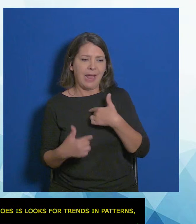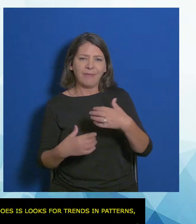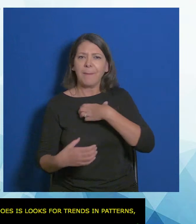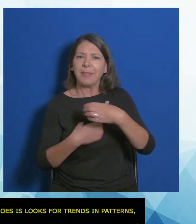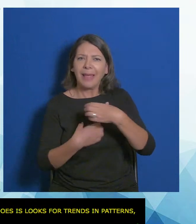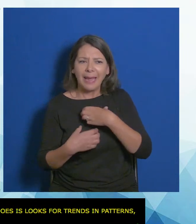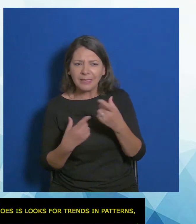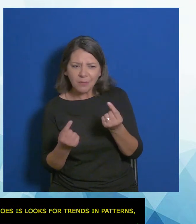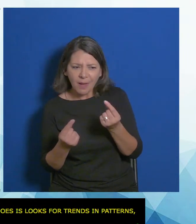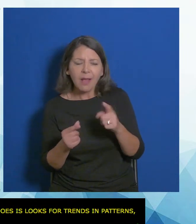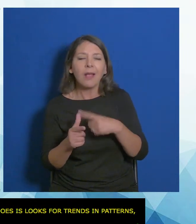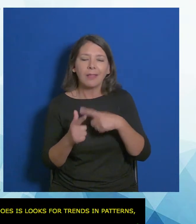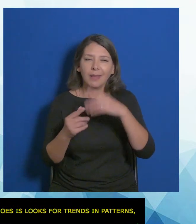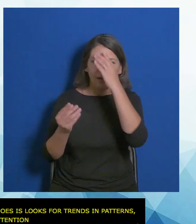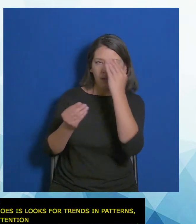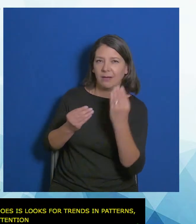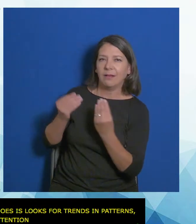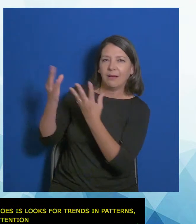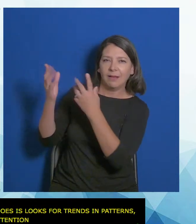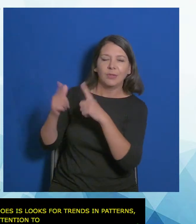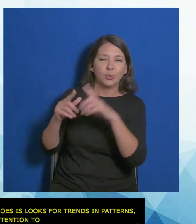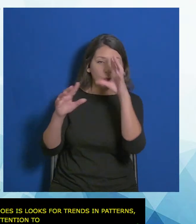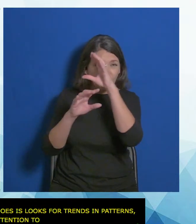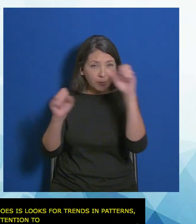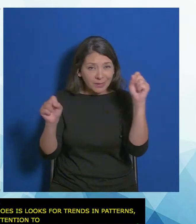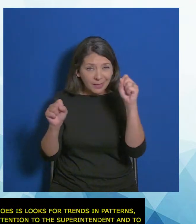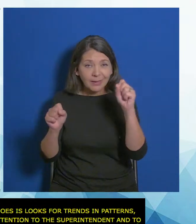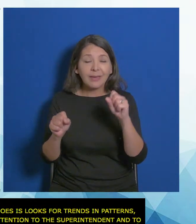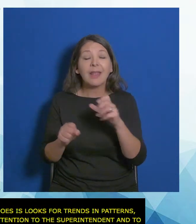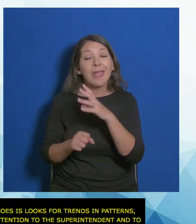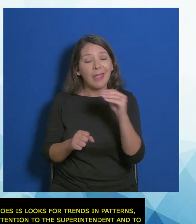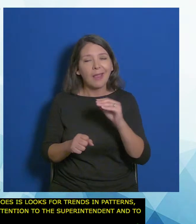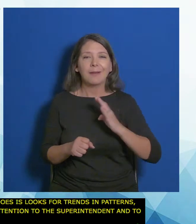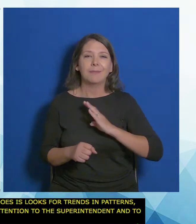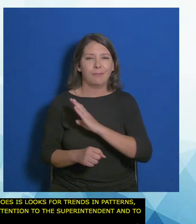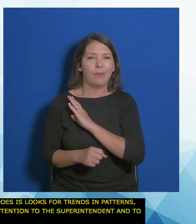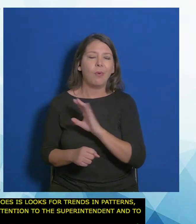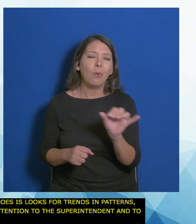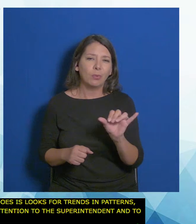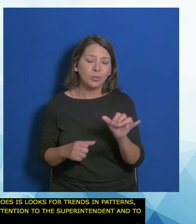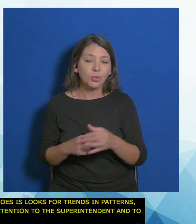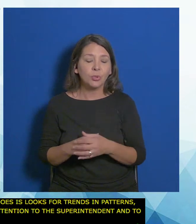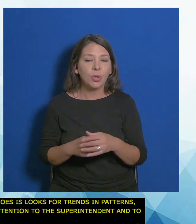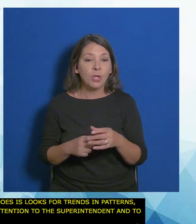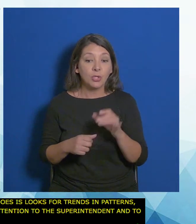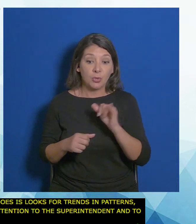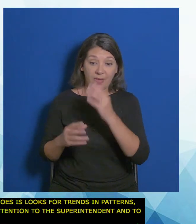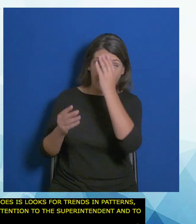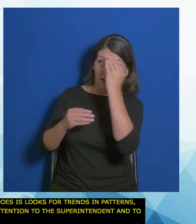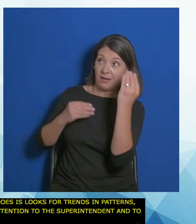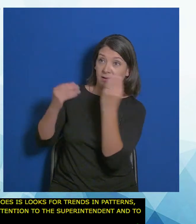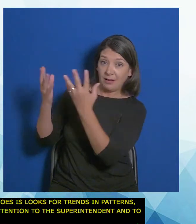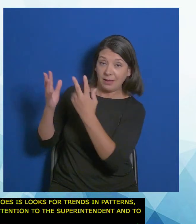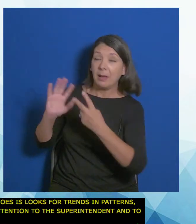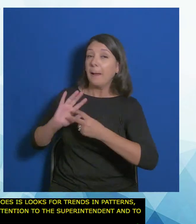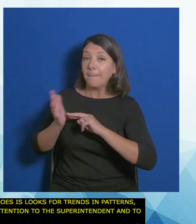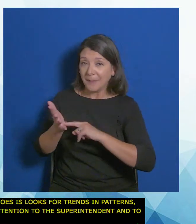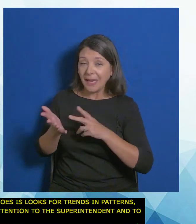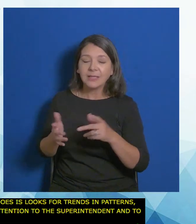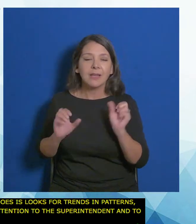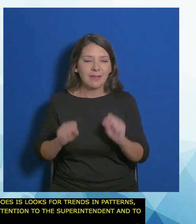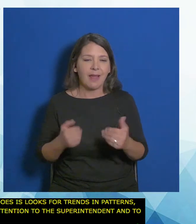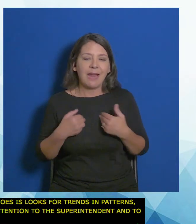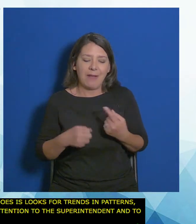of the superintendent and of the board so that the appropriate discussions or actions can